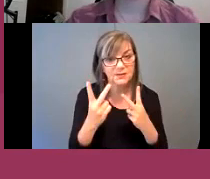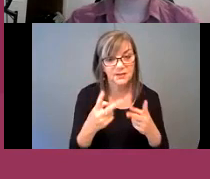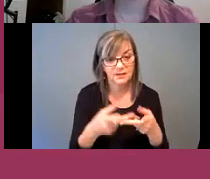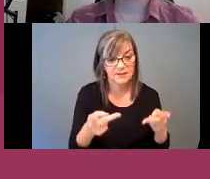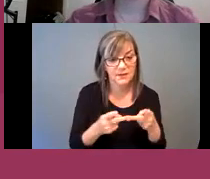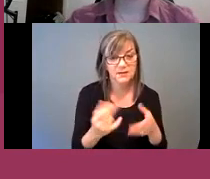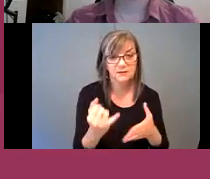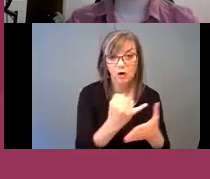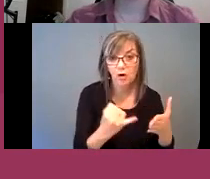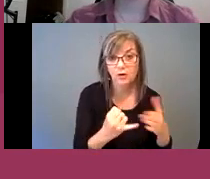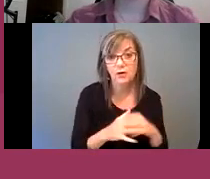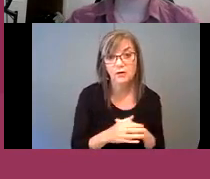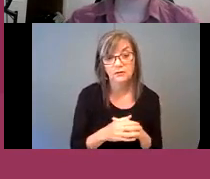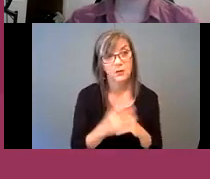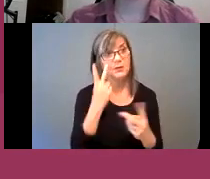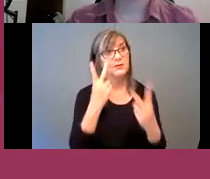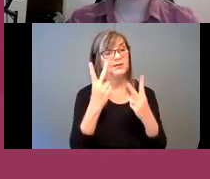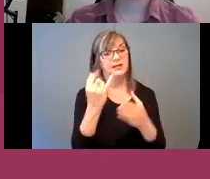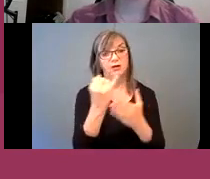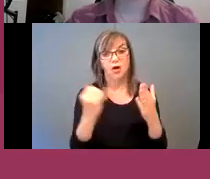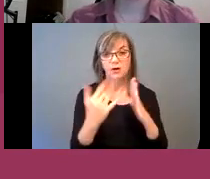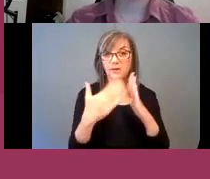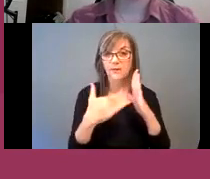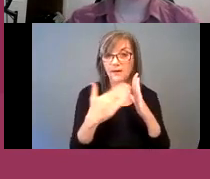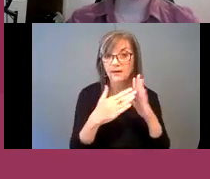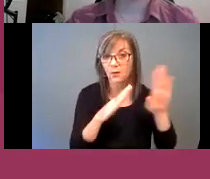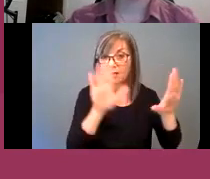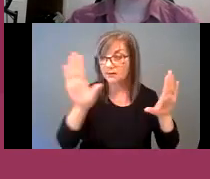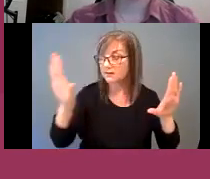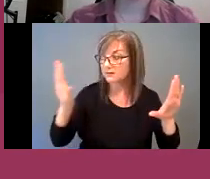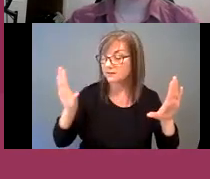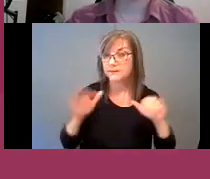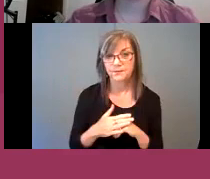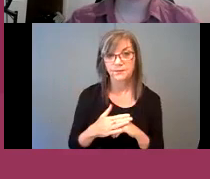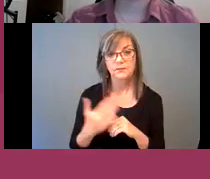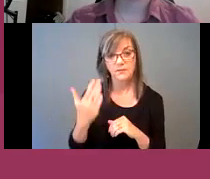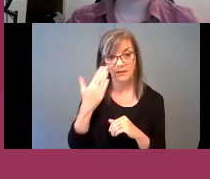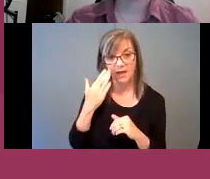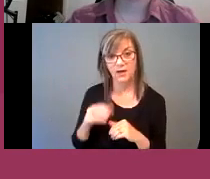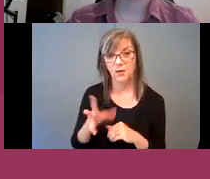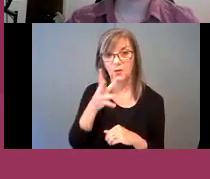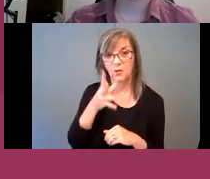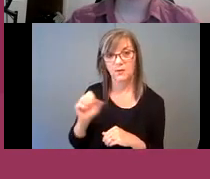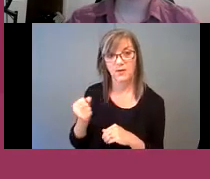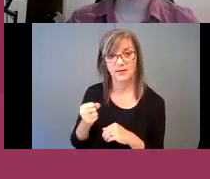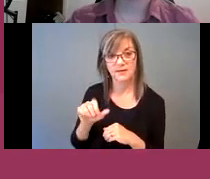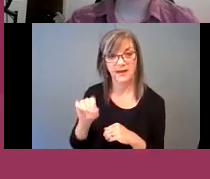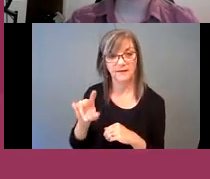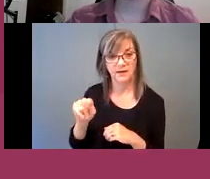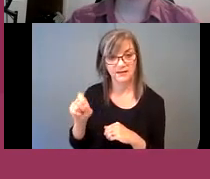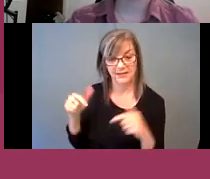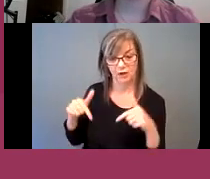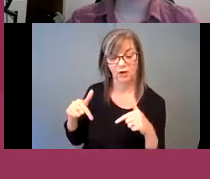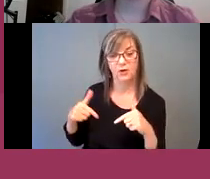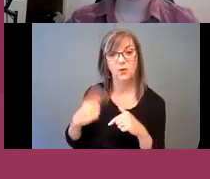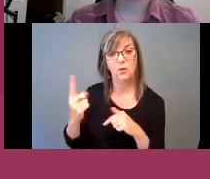sit with art that might be painted on the walls. I know in Women's Advocates we have a sunset on one of our